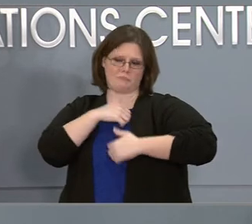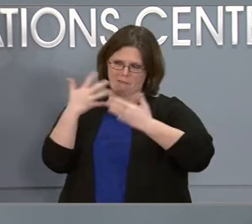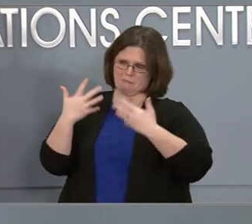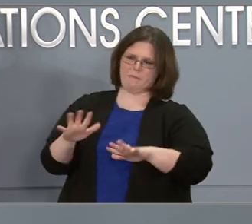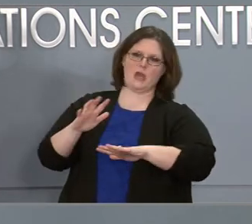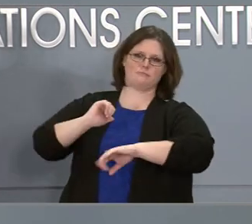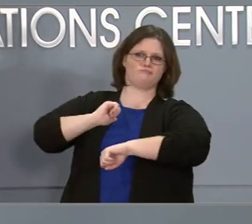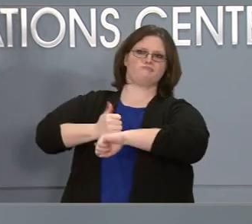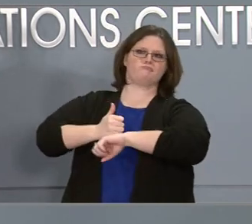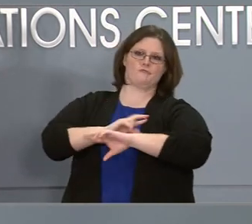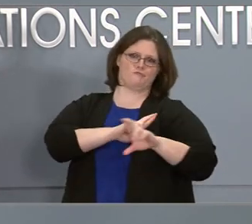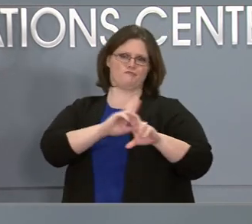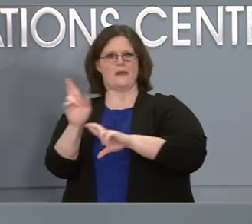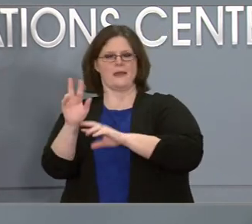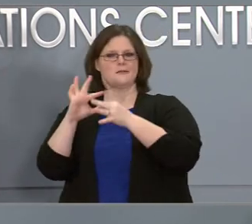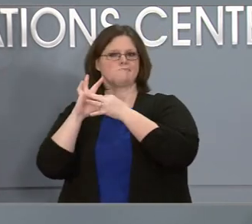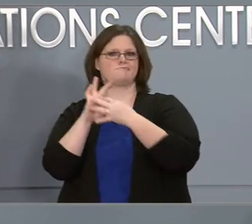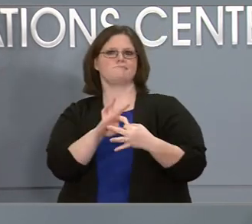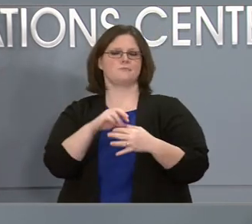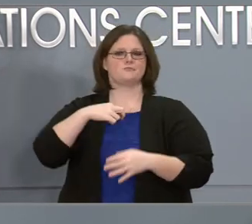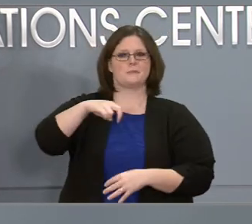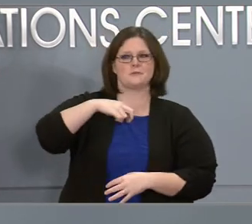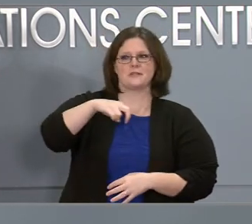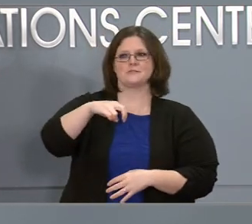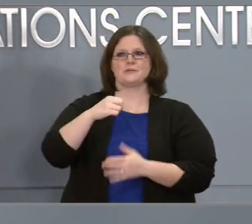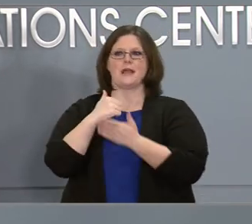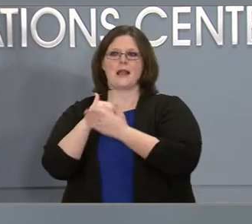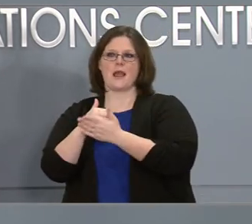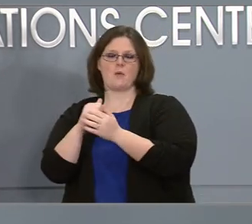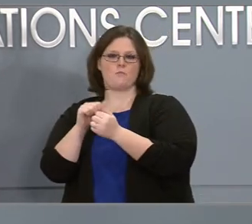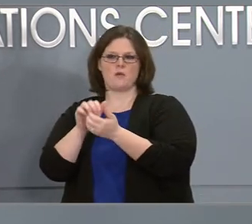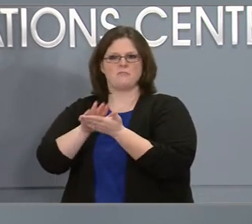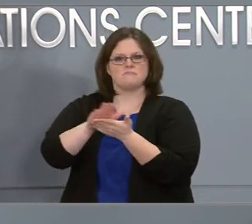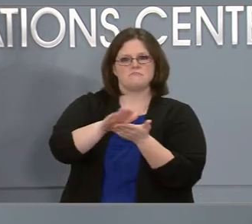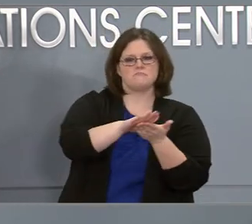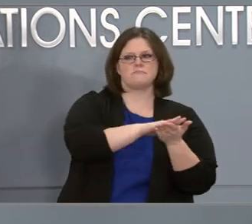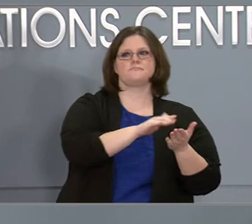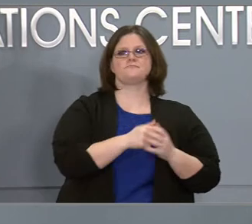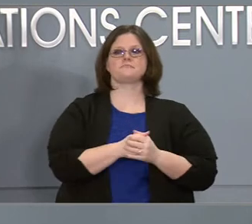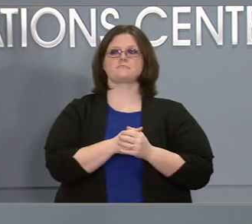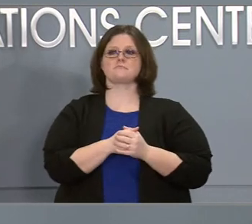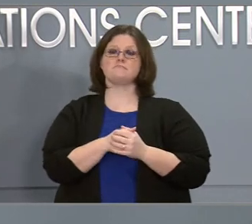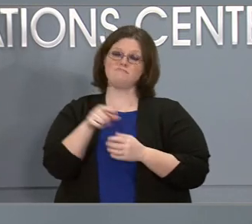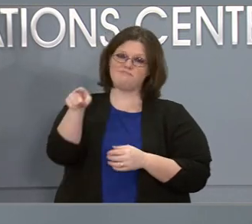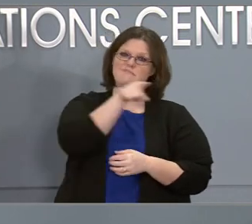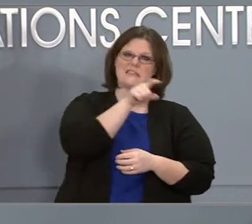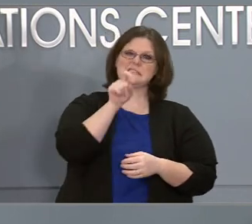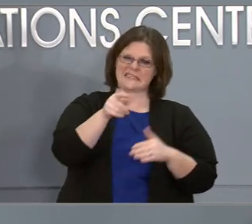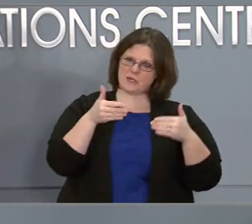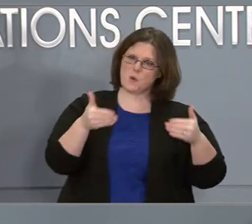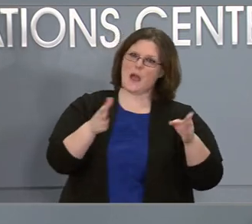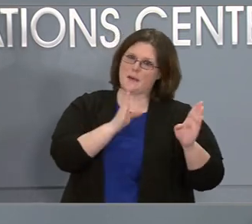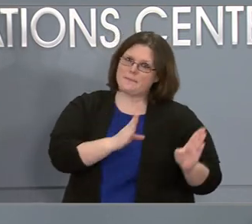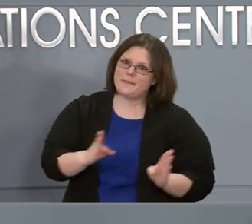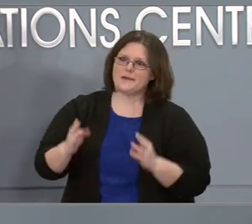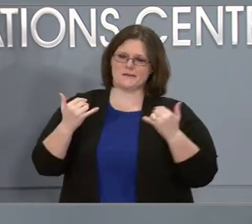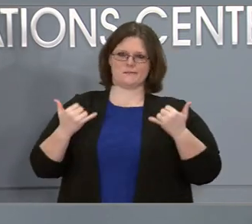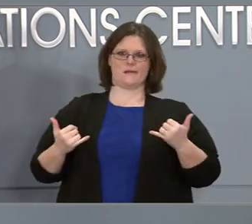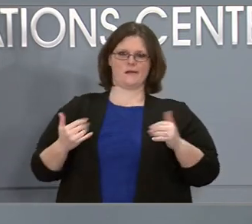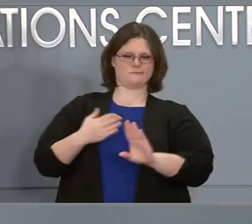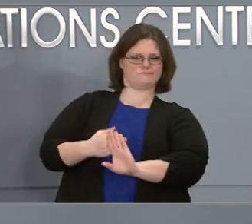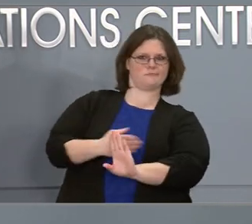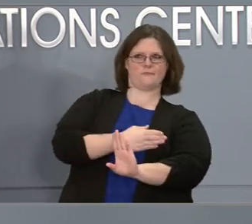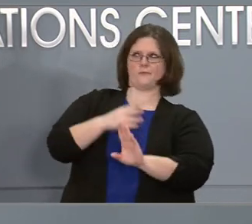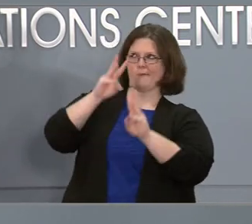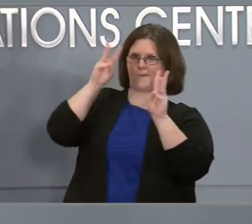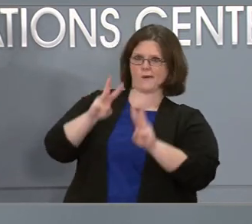response, transportation needs, and debris management. Personal readiness and preparations need to be completed today for any weather impacts. Please